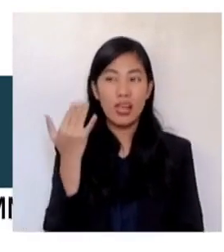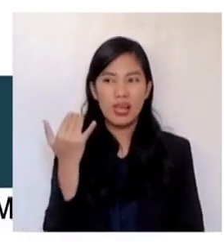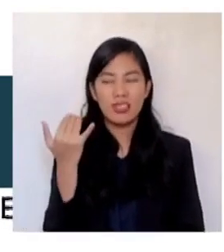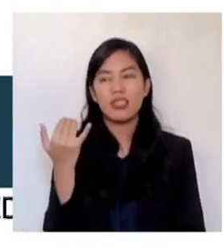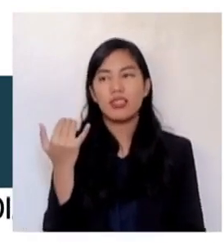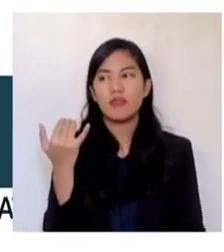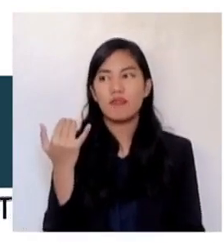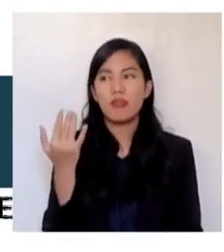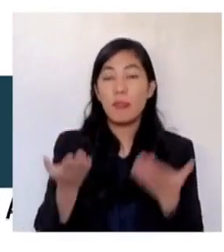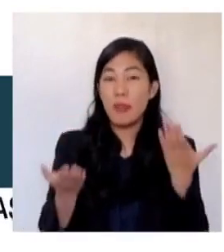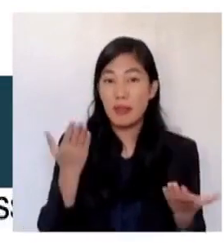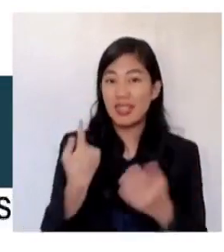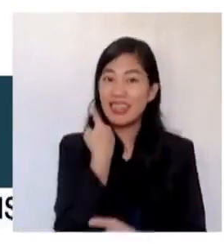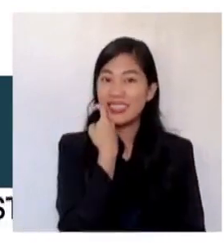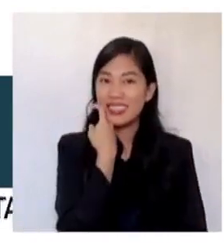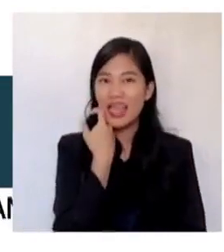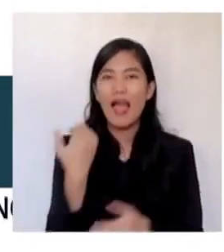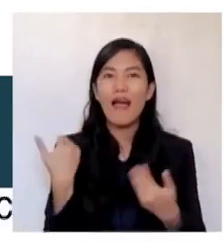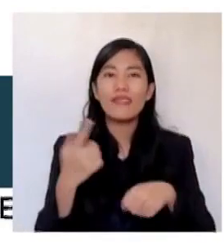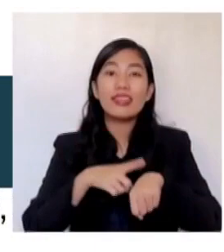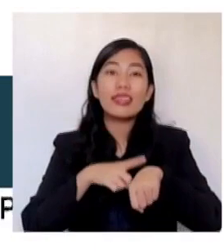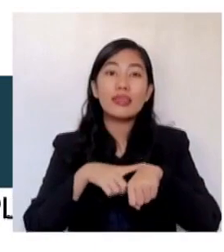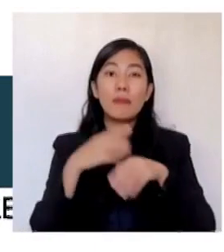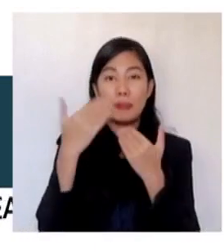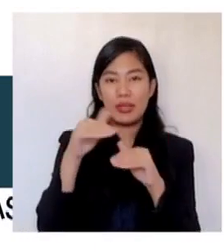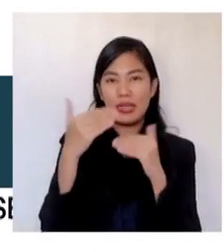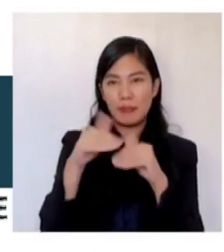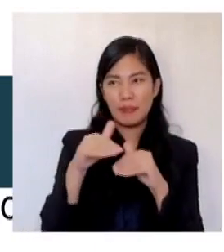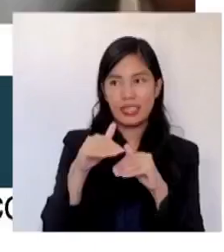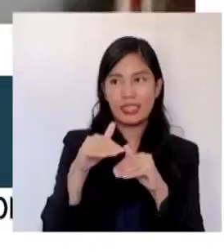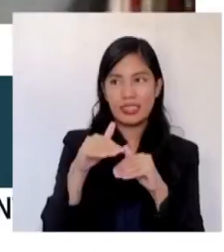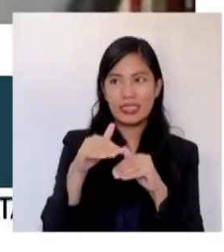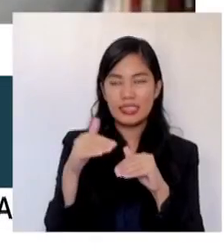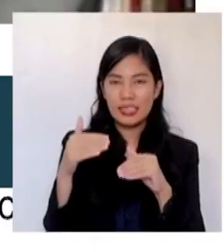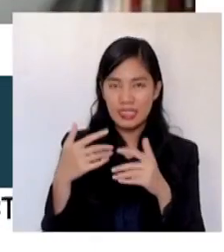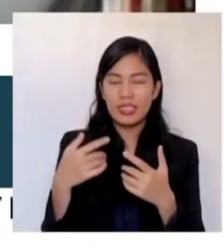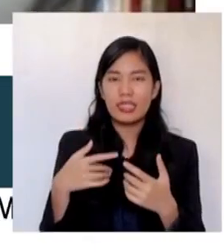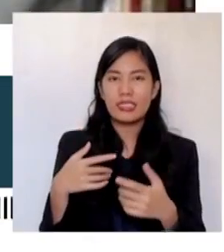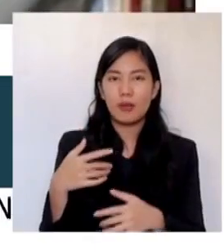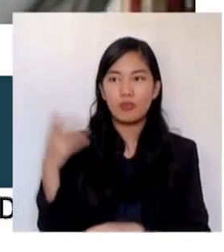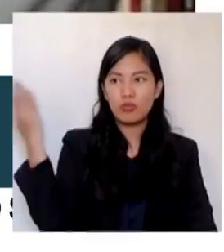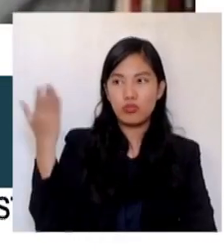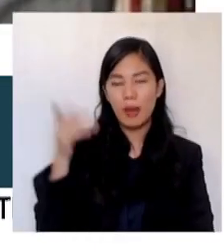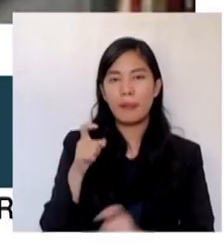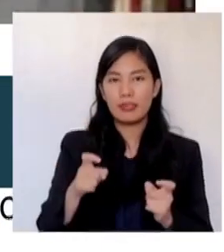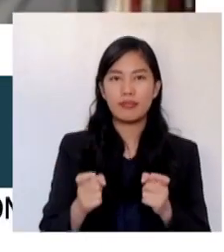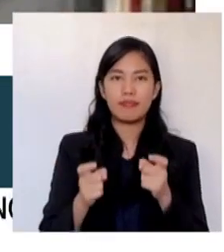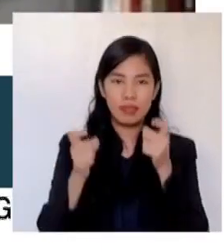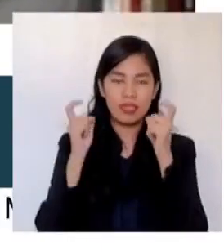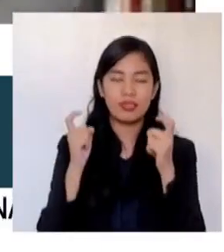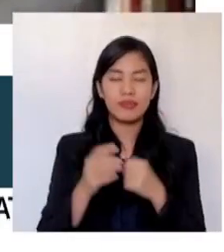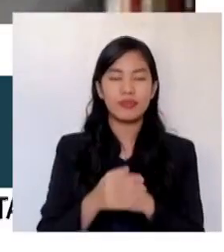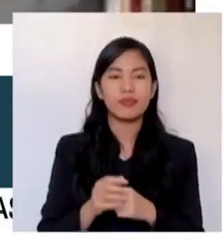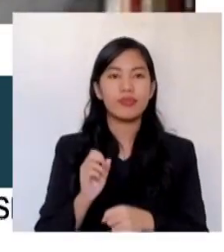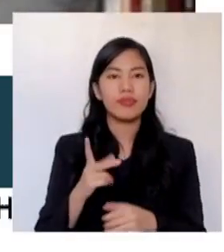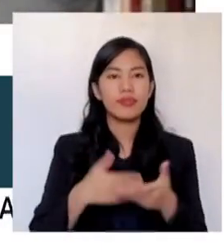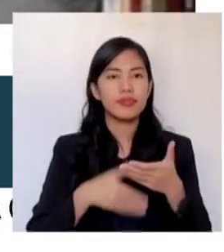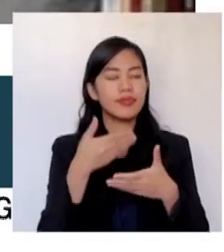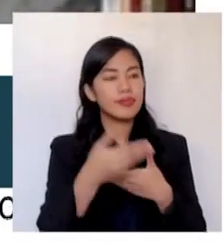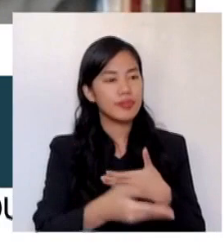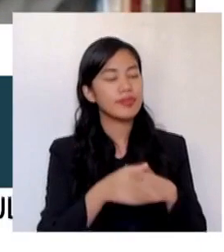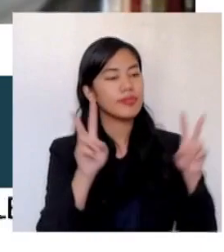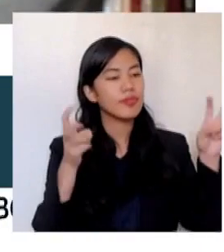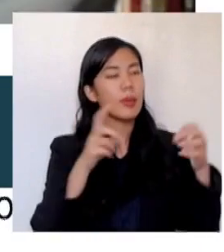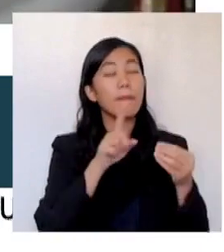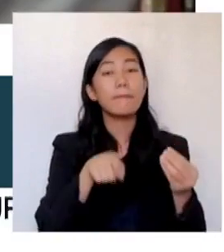that we don't hear much from the candidates. All right, another hot topic in the presidential forum earlier today: the West Philippine Sea